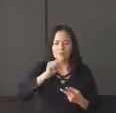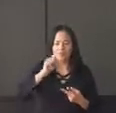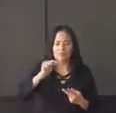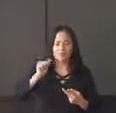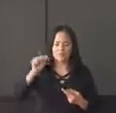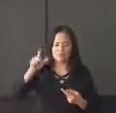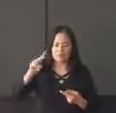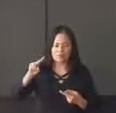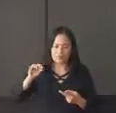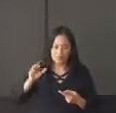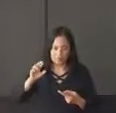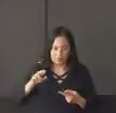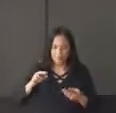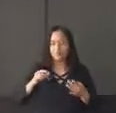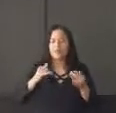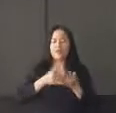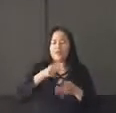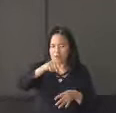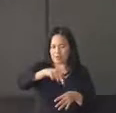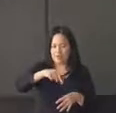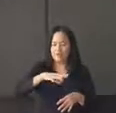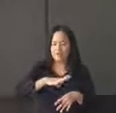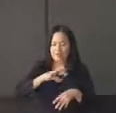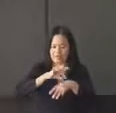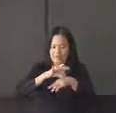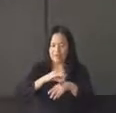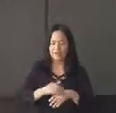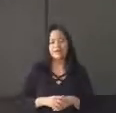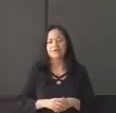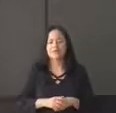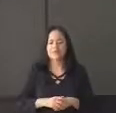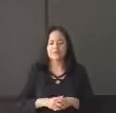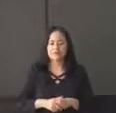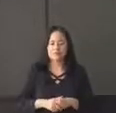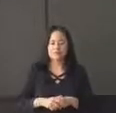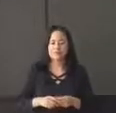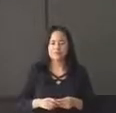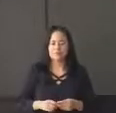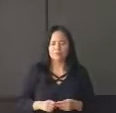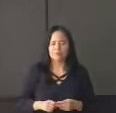Samer Saliba, who is with us in person. Thank you.